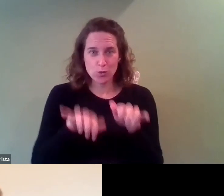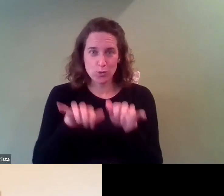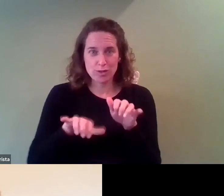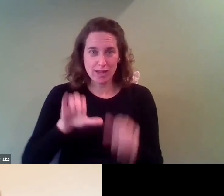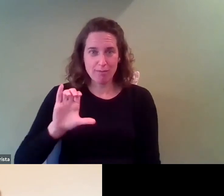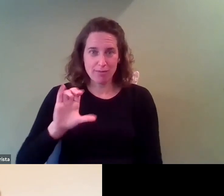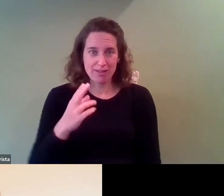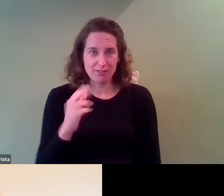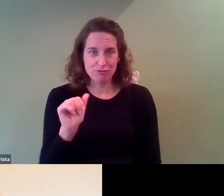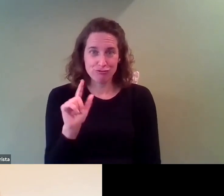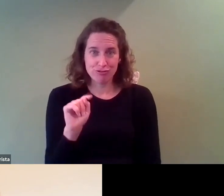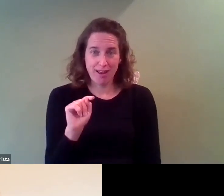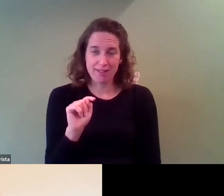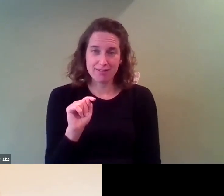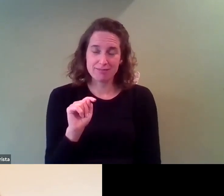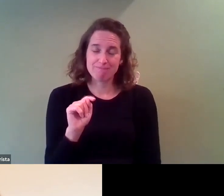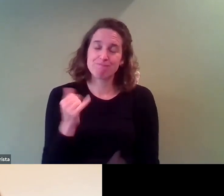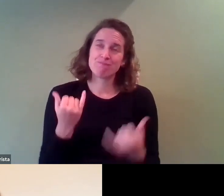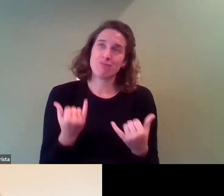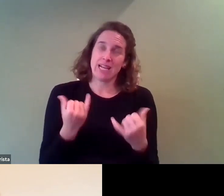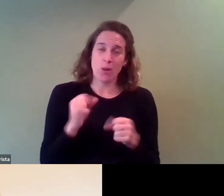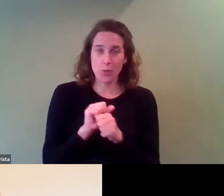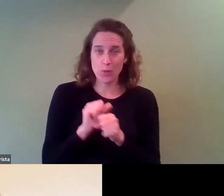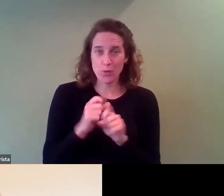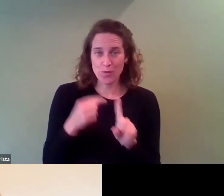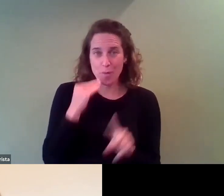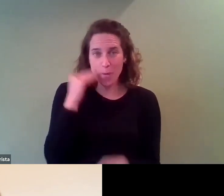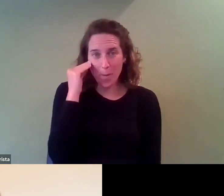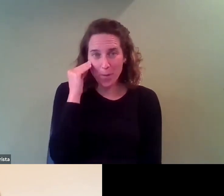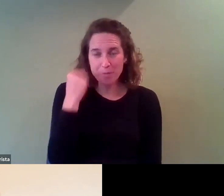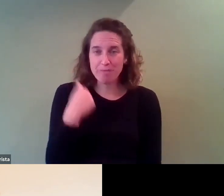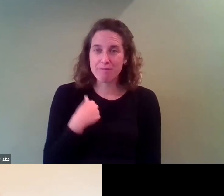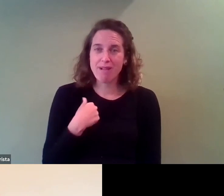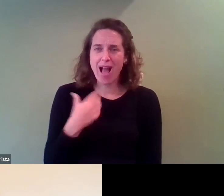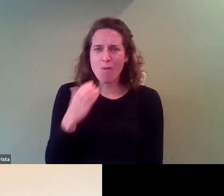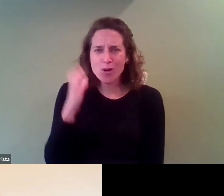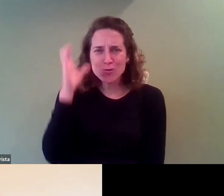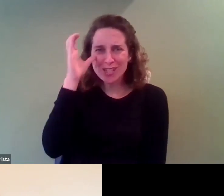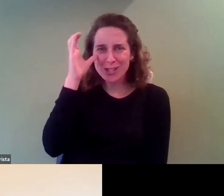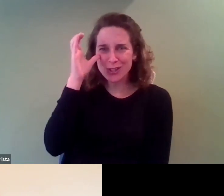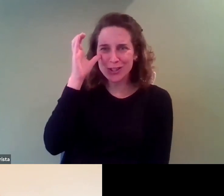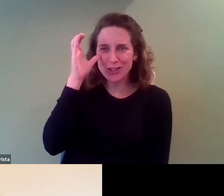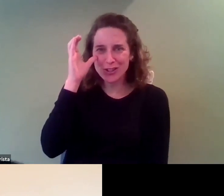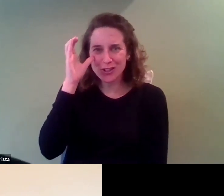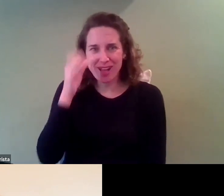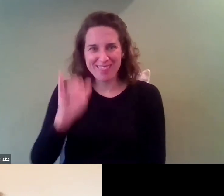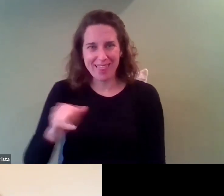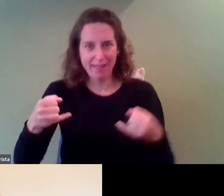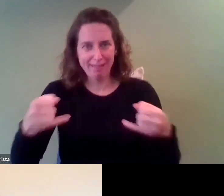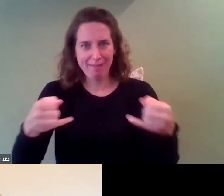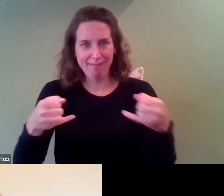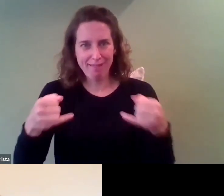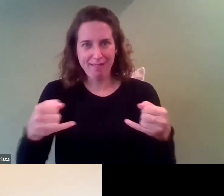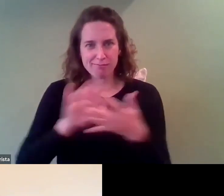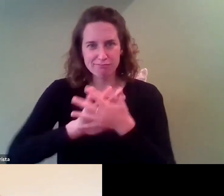you, here we are working from home, and I'd love to hear from people. How do you, the line is blurred. When you're